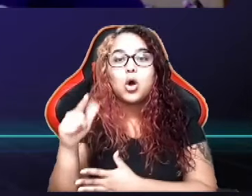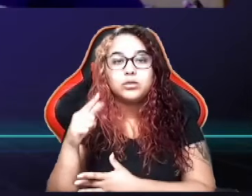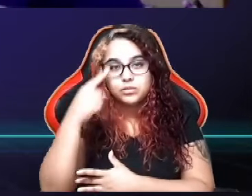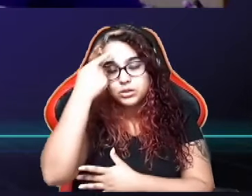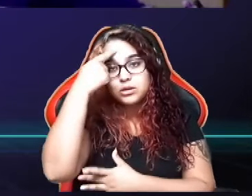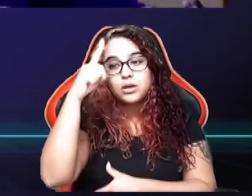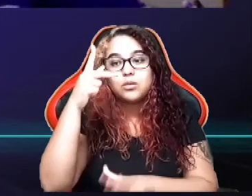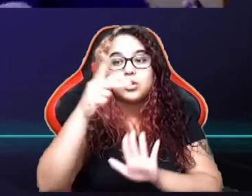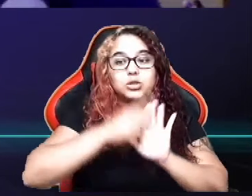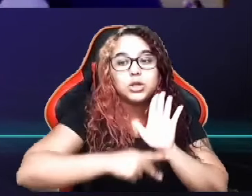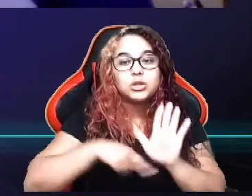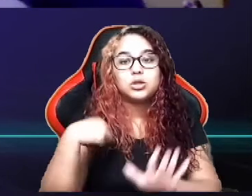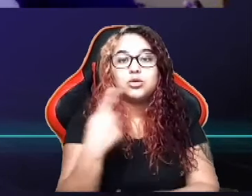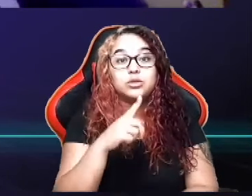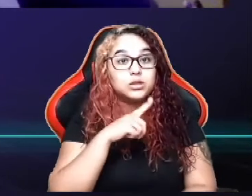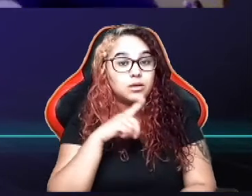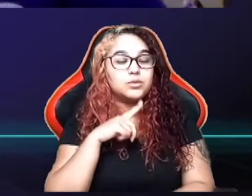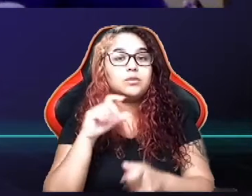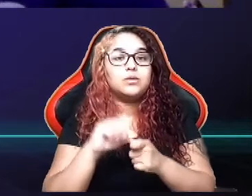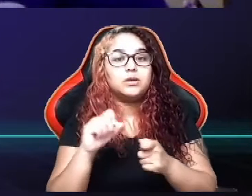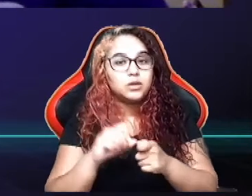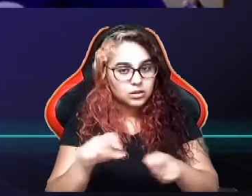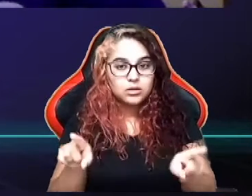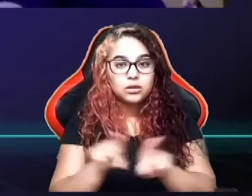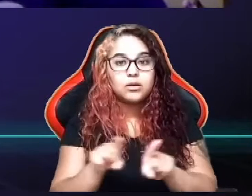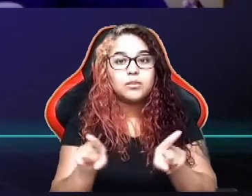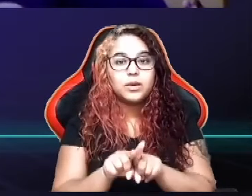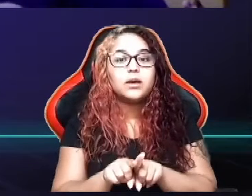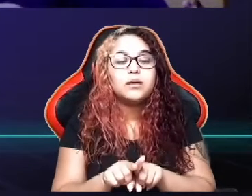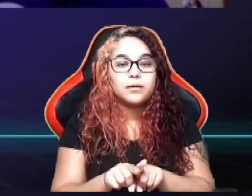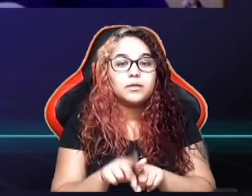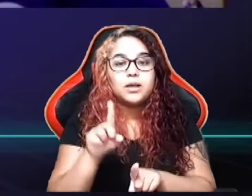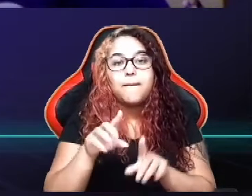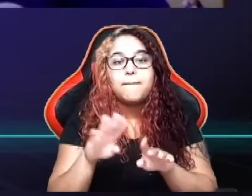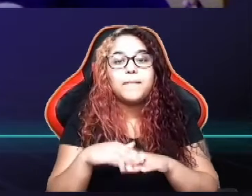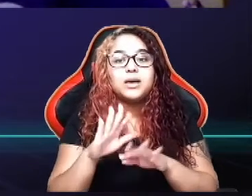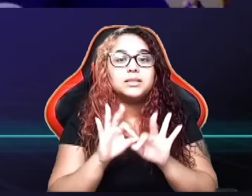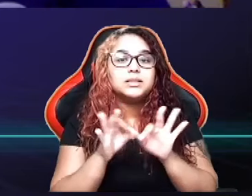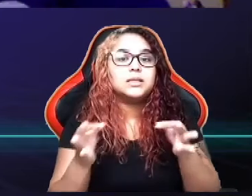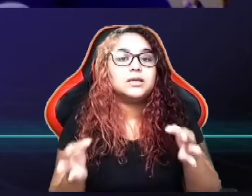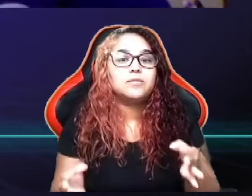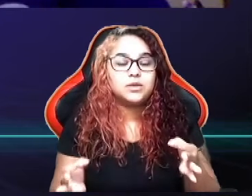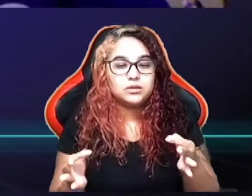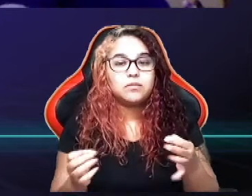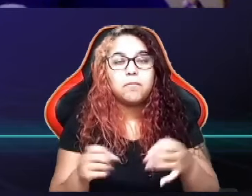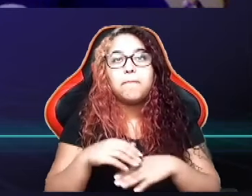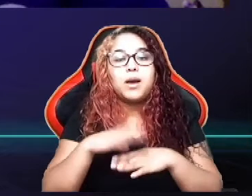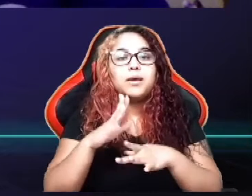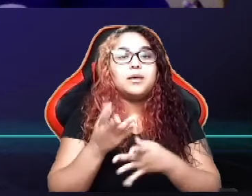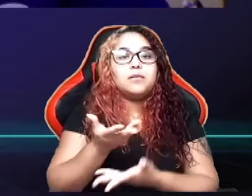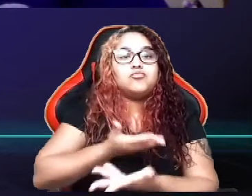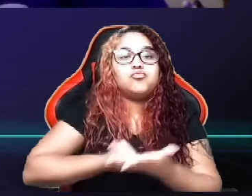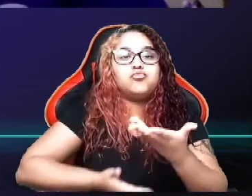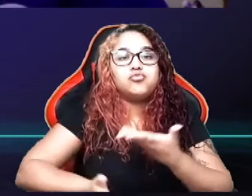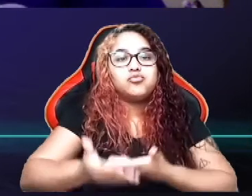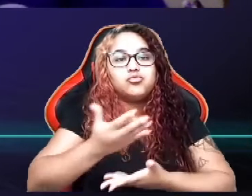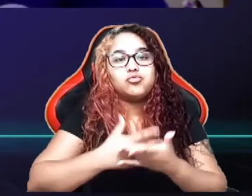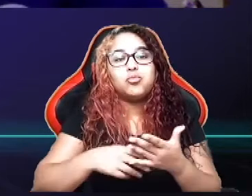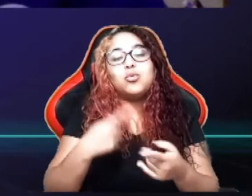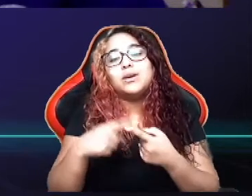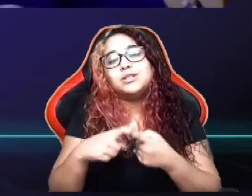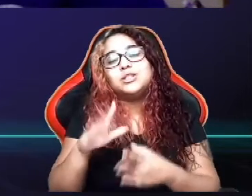next ideas, the next projects that we have ahead of us will also be simpler. It will be a bit